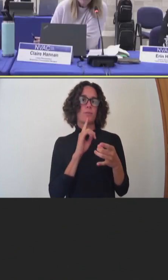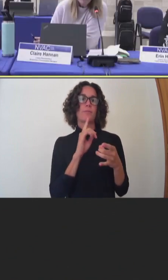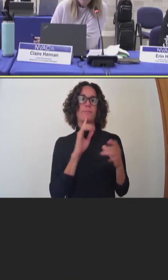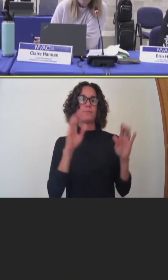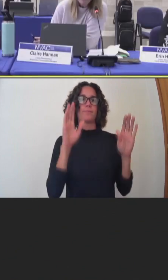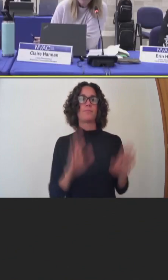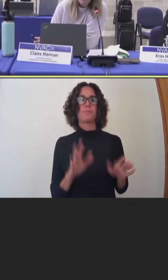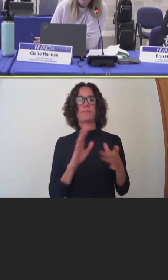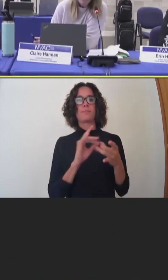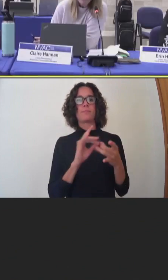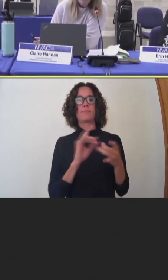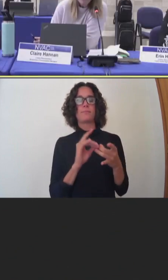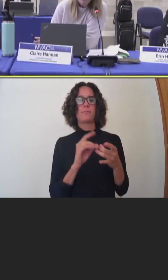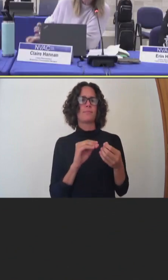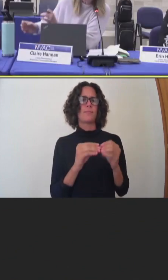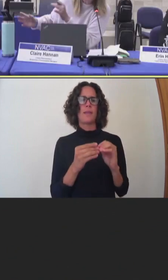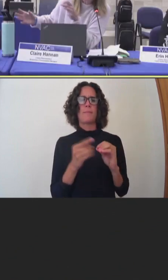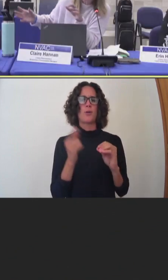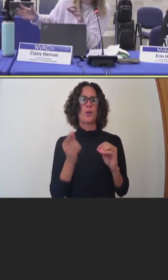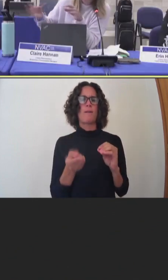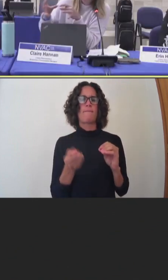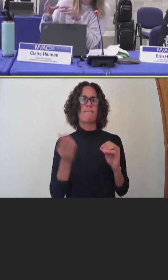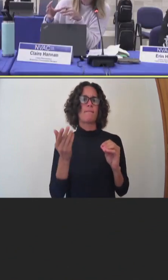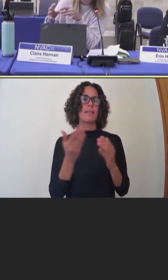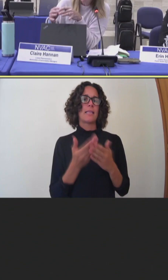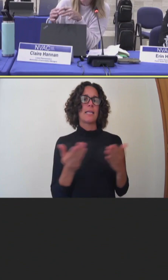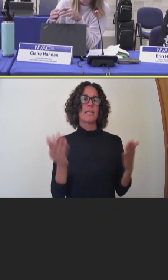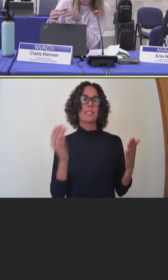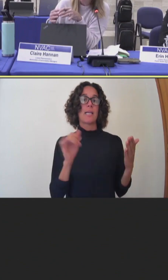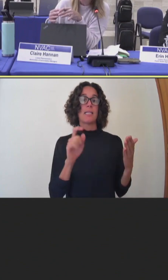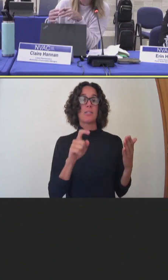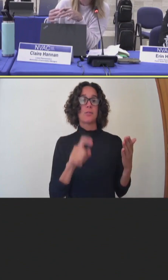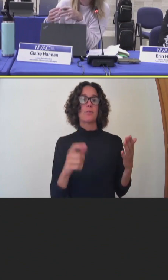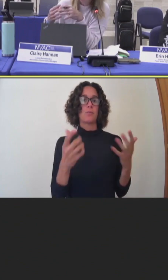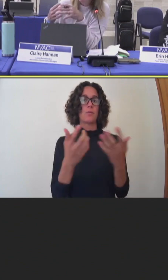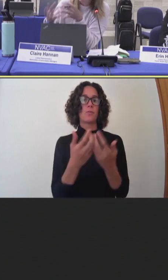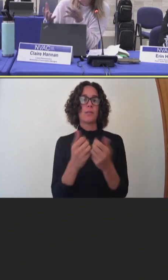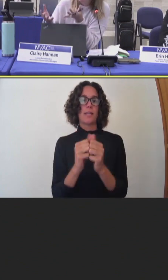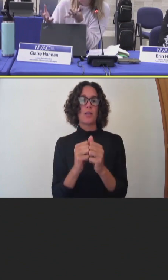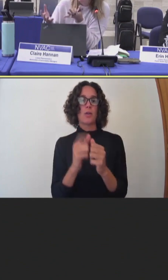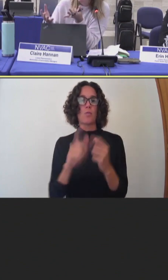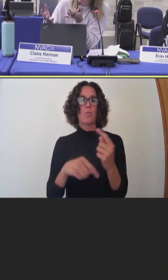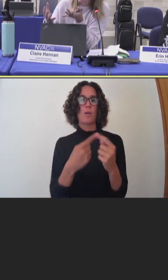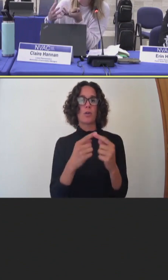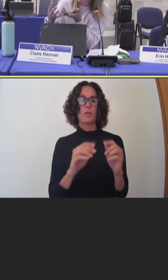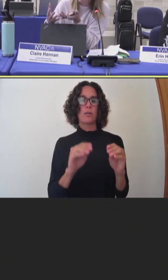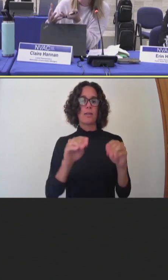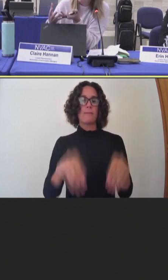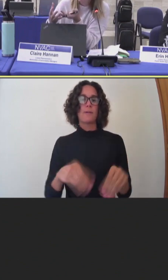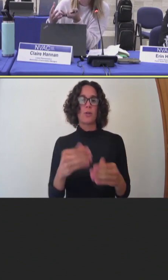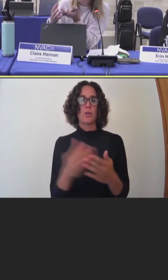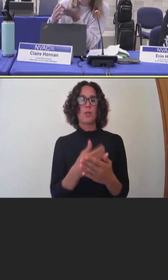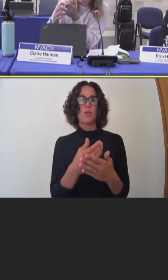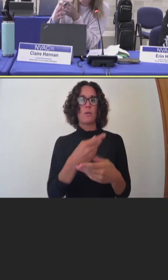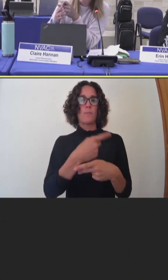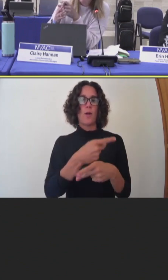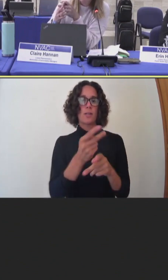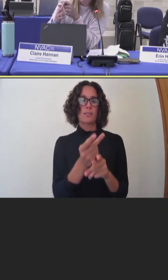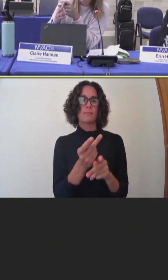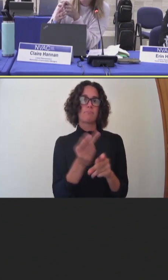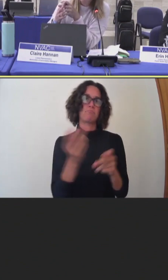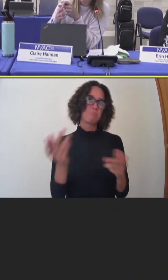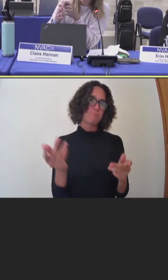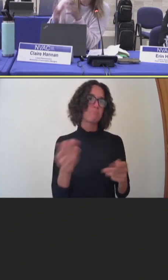the number of is that need to go together when you're implementing a new product.